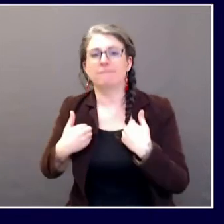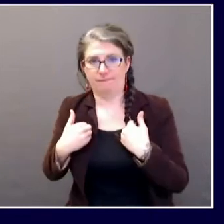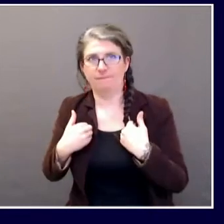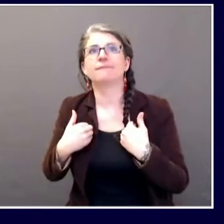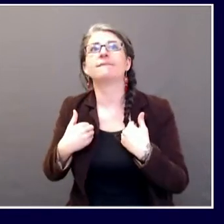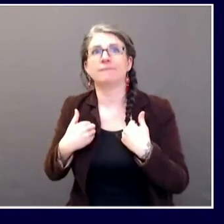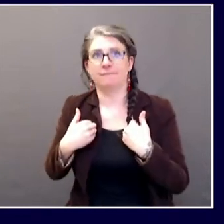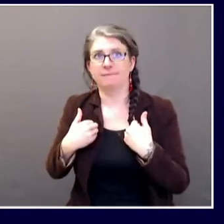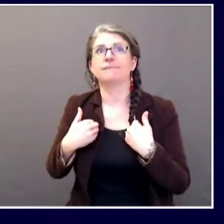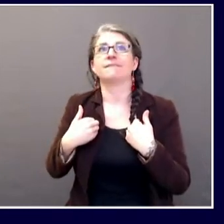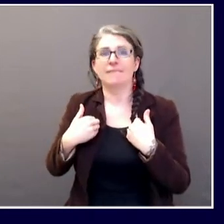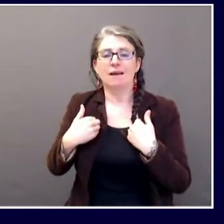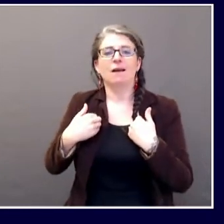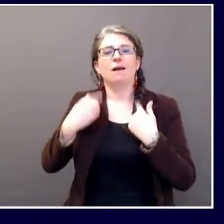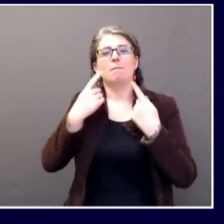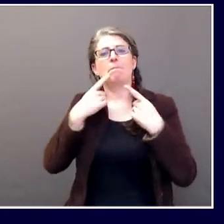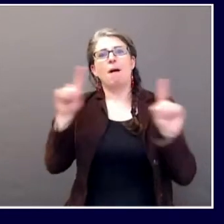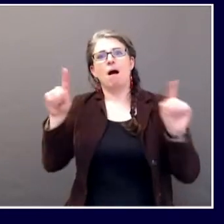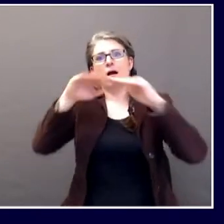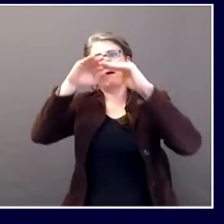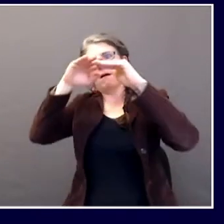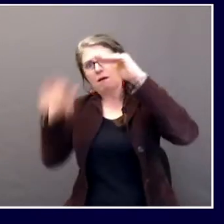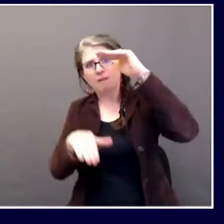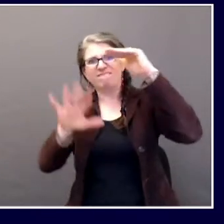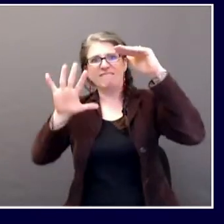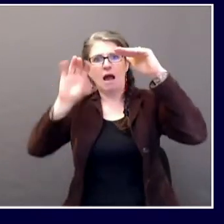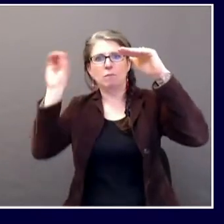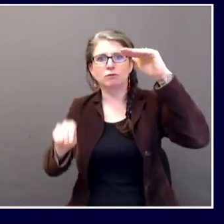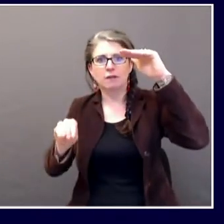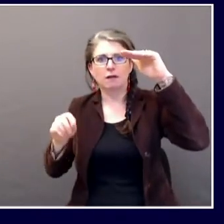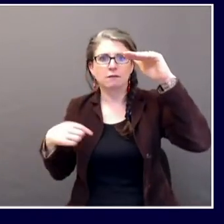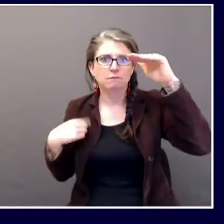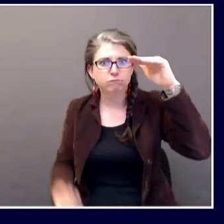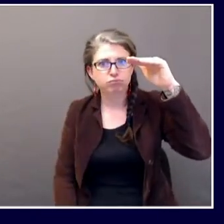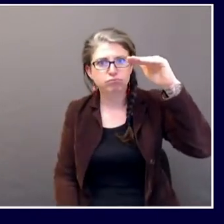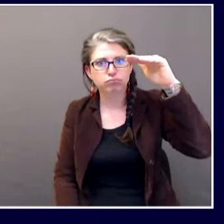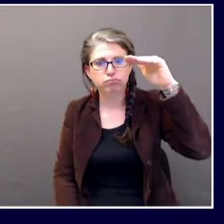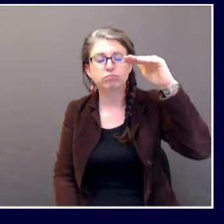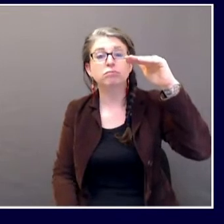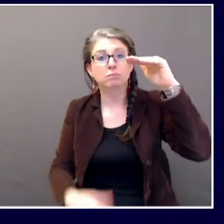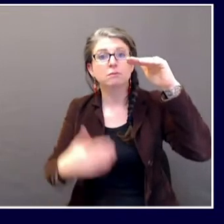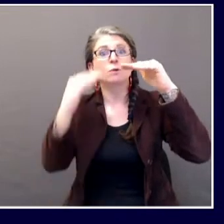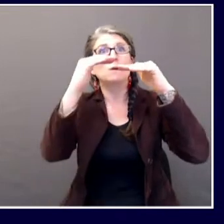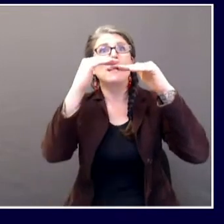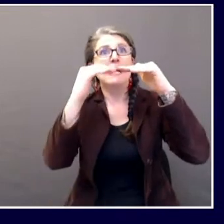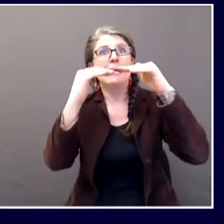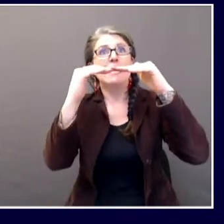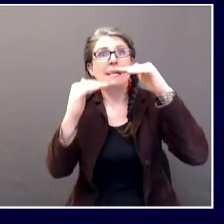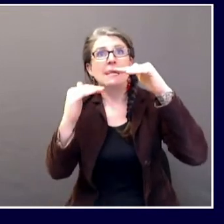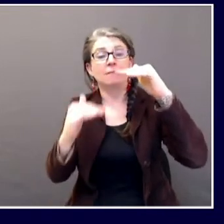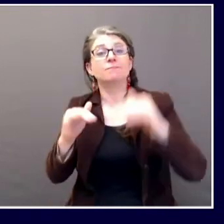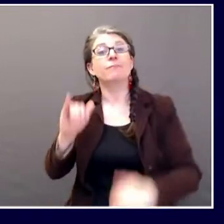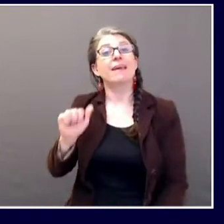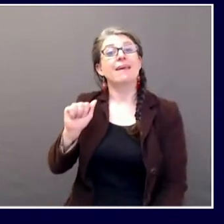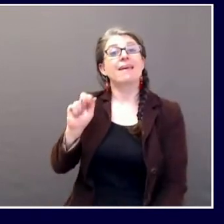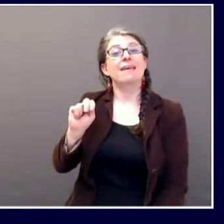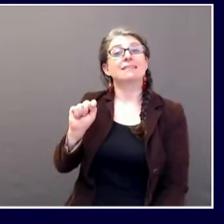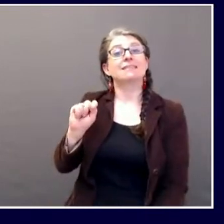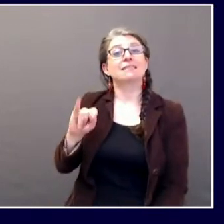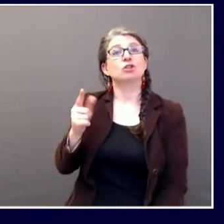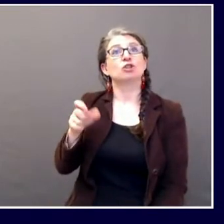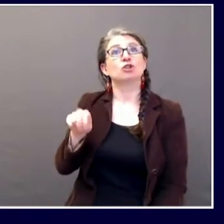in quite some time. The volume of antigen testing has remained relatively steady. Right now, it stands